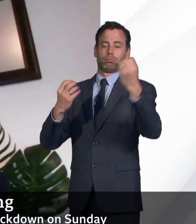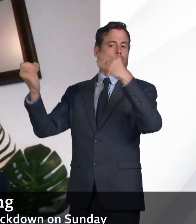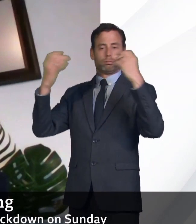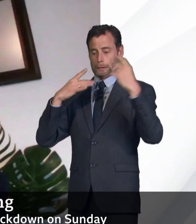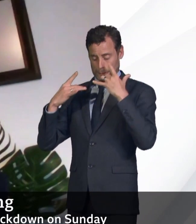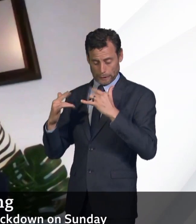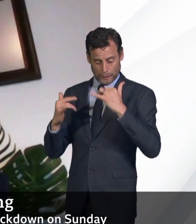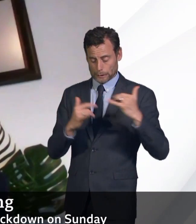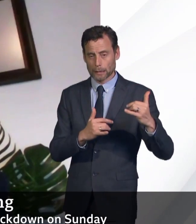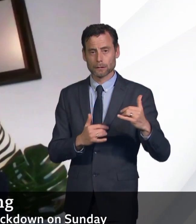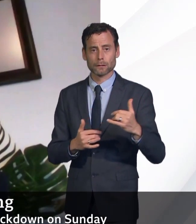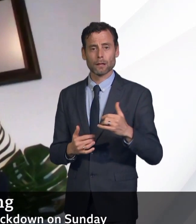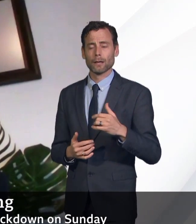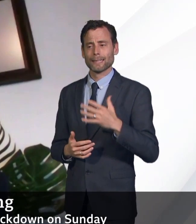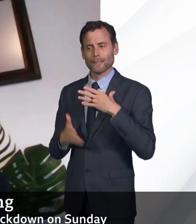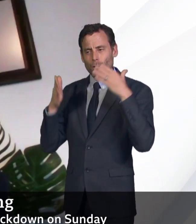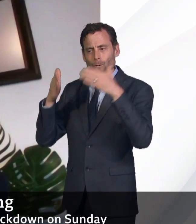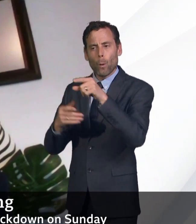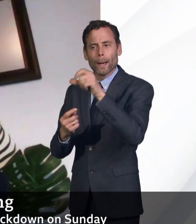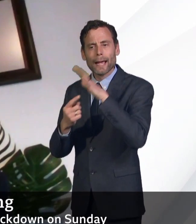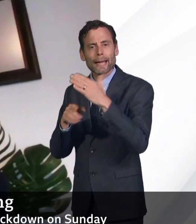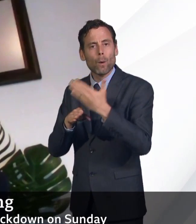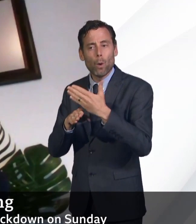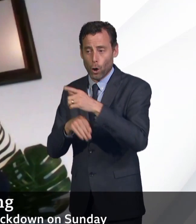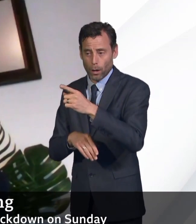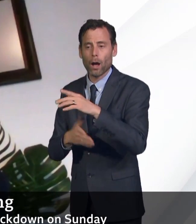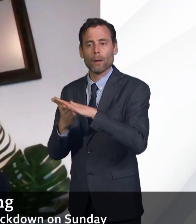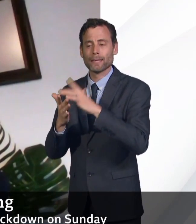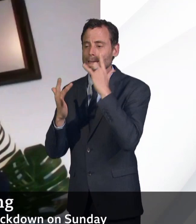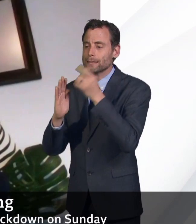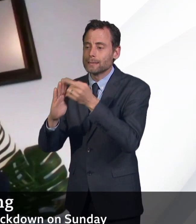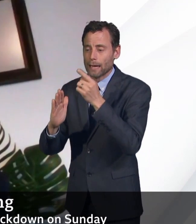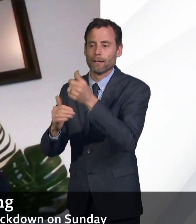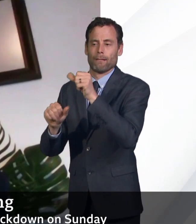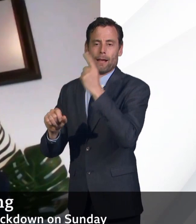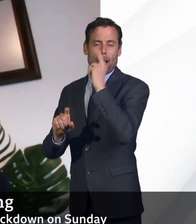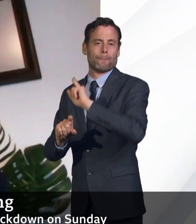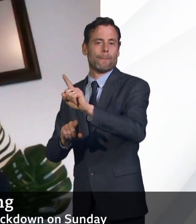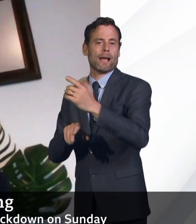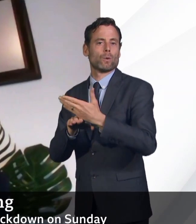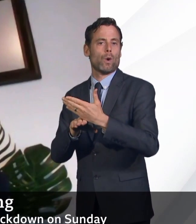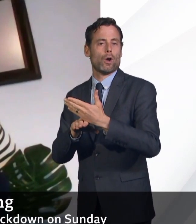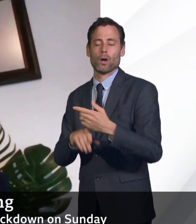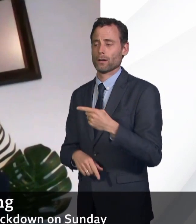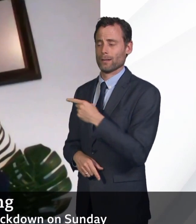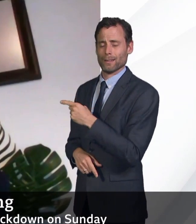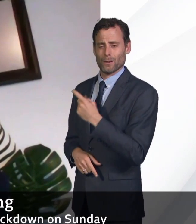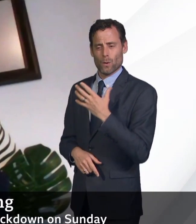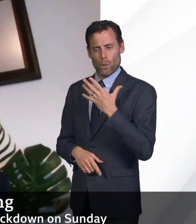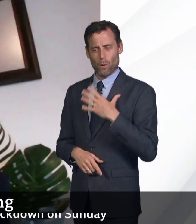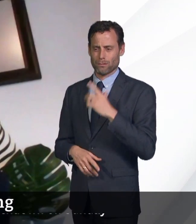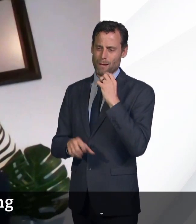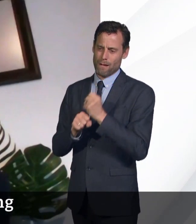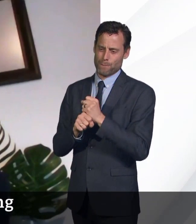key workers getting tests and needing to get back to work. And he also called for a more considered strategy. Do you accept